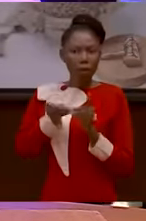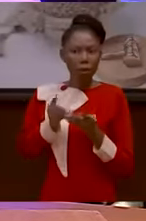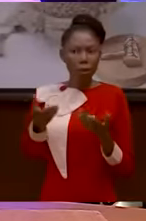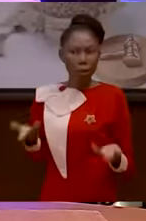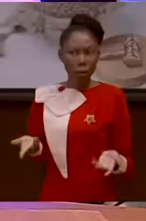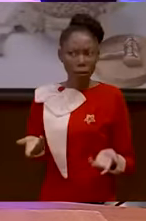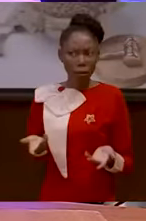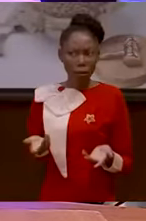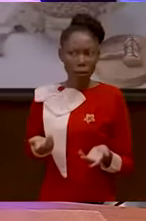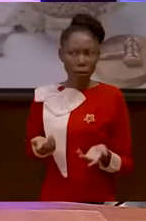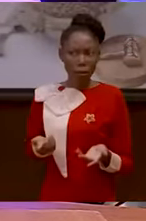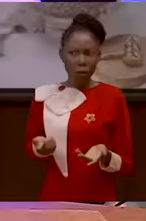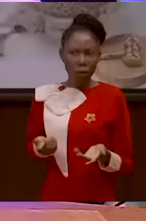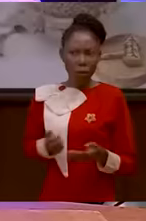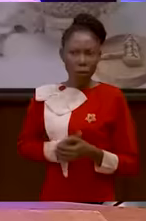saying? So,